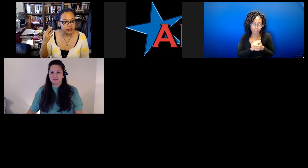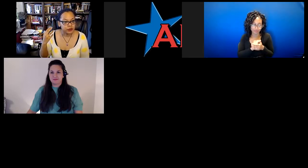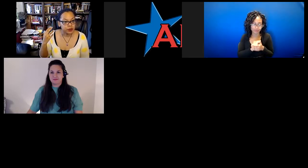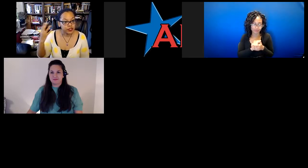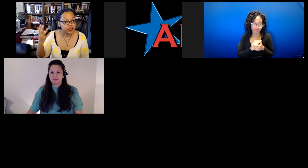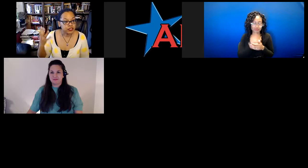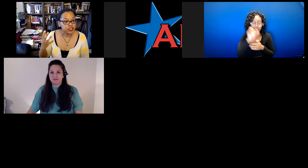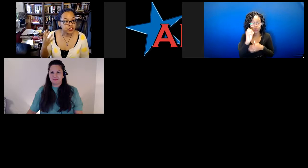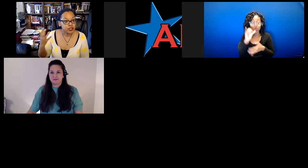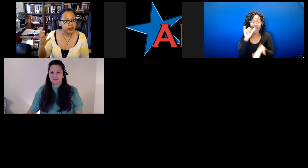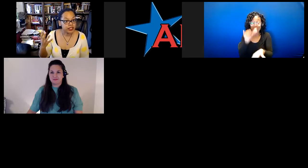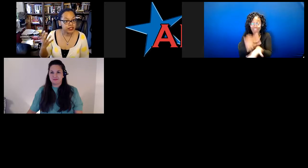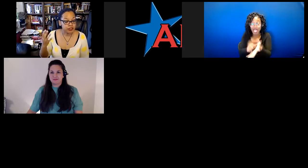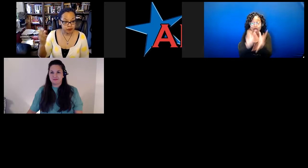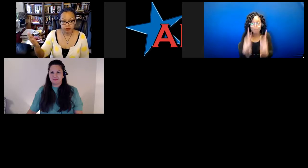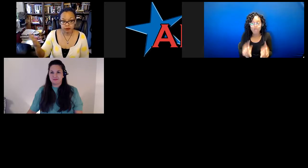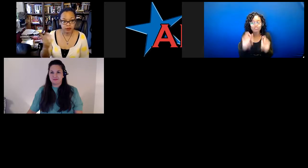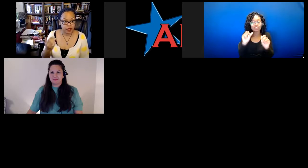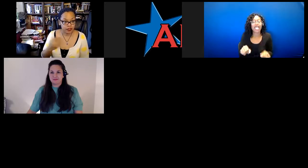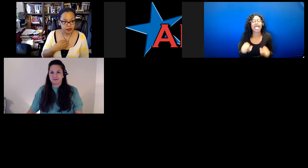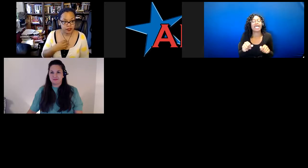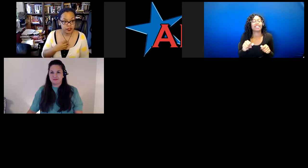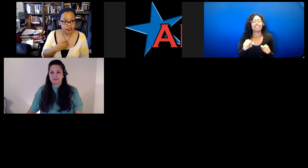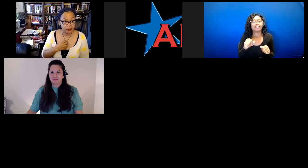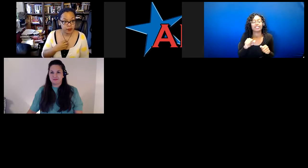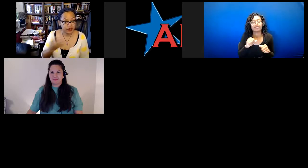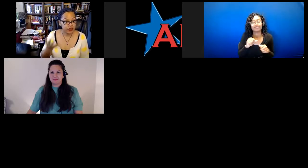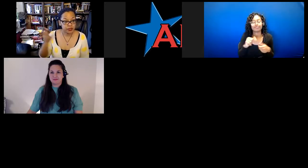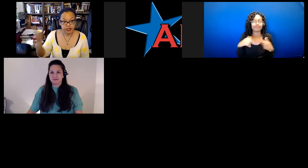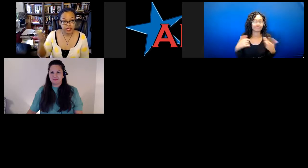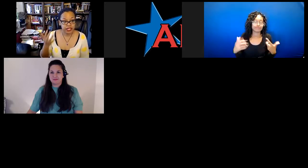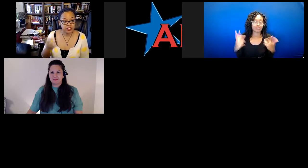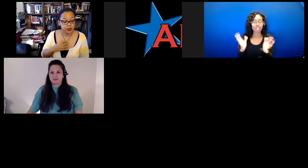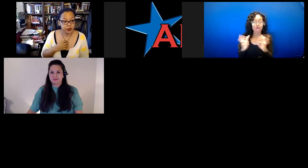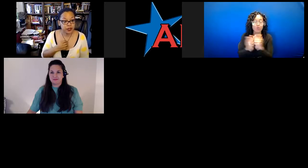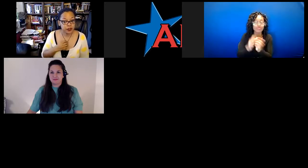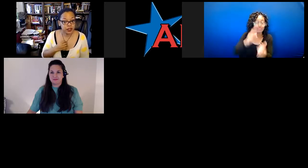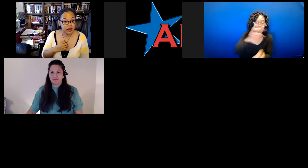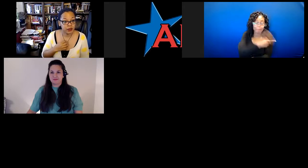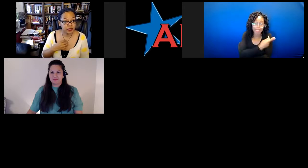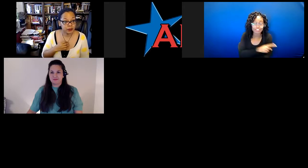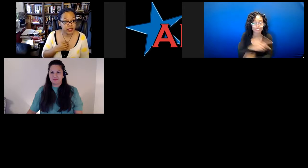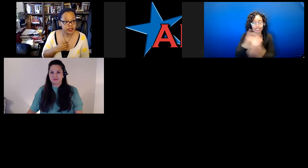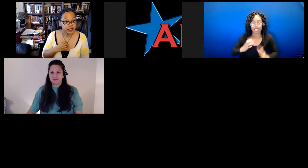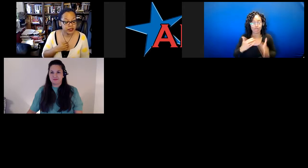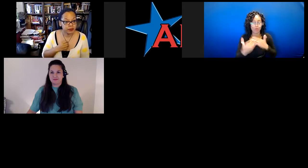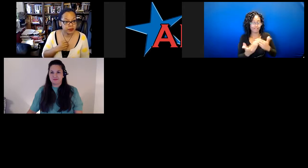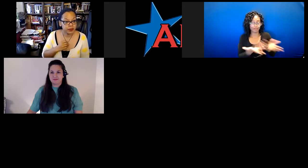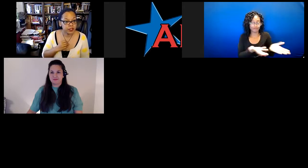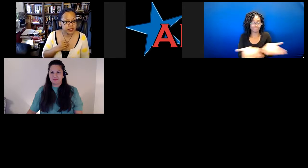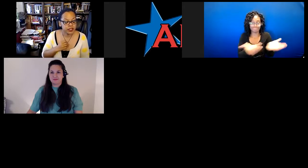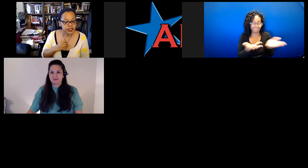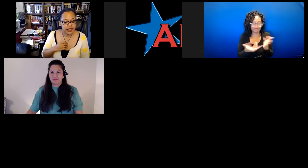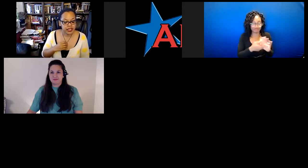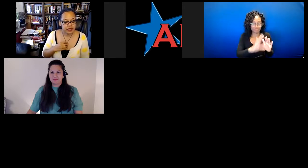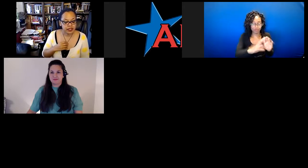that person could go in, they could talk to the patient or the client or however they're being